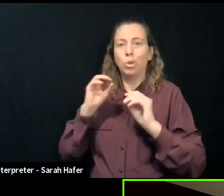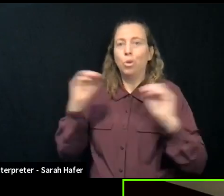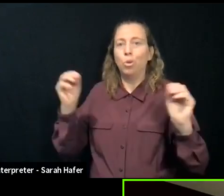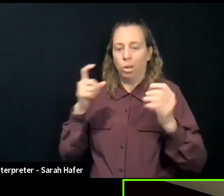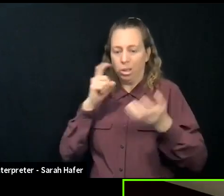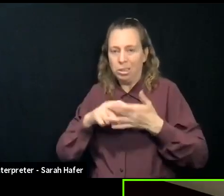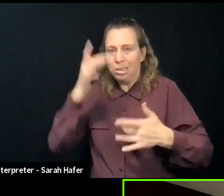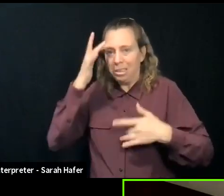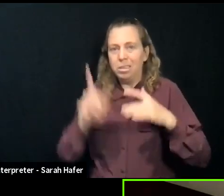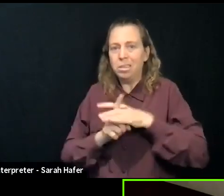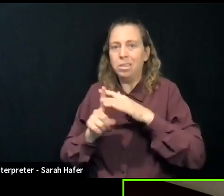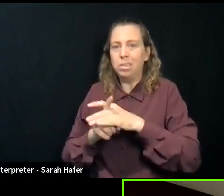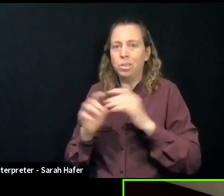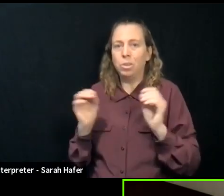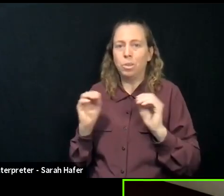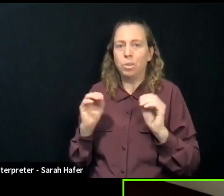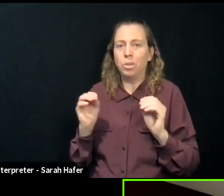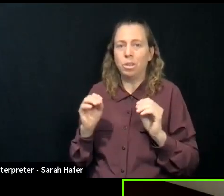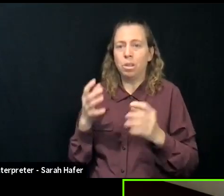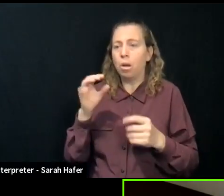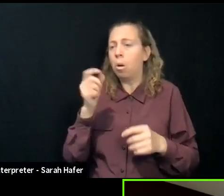that they don't even notice them.